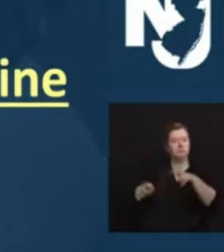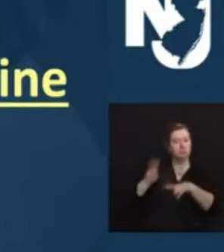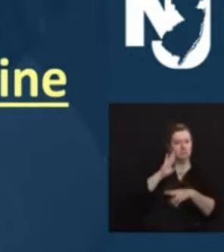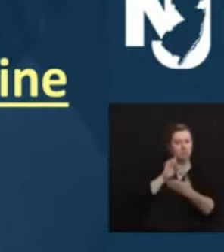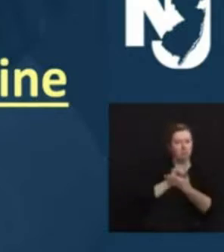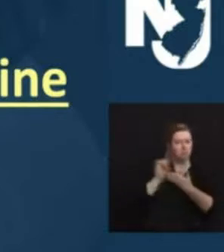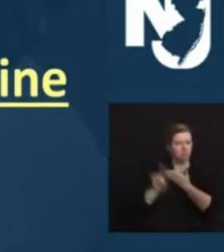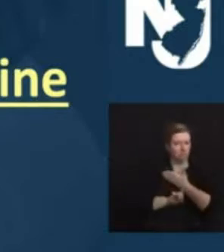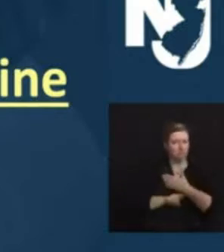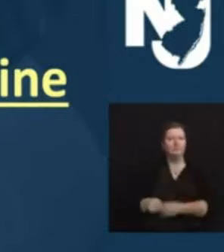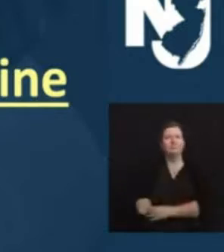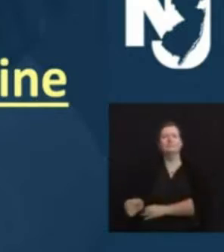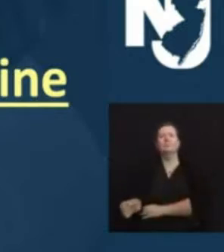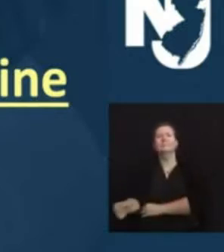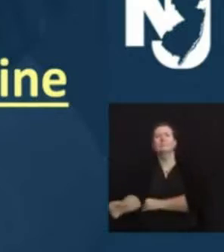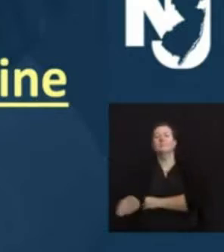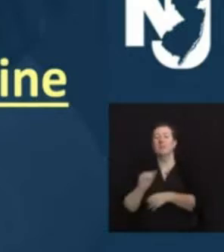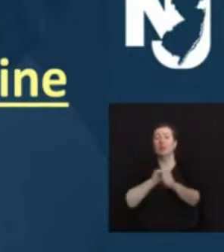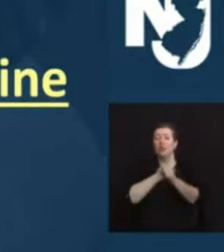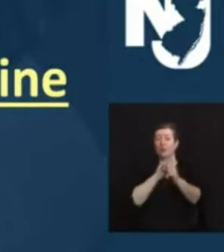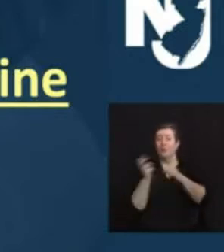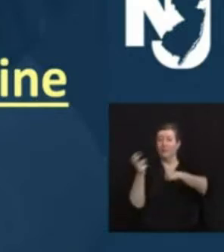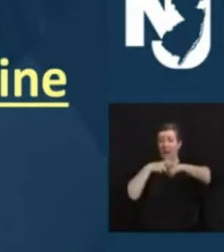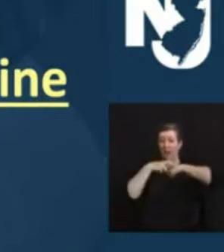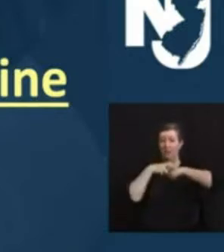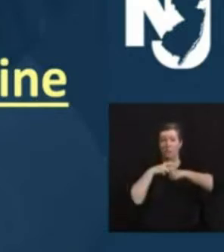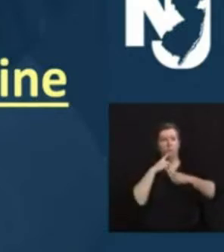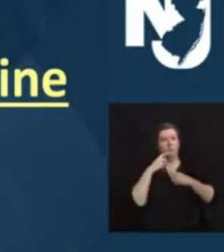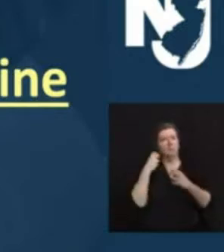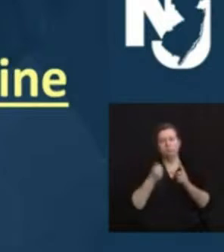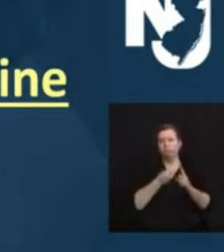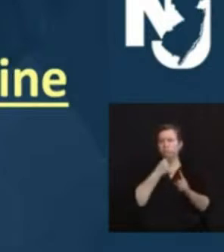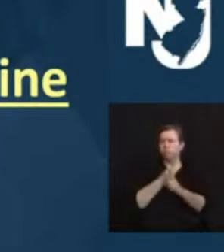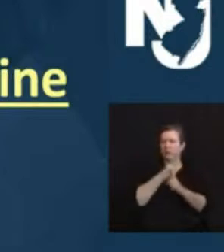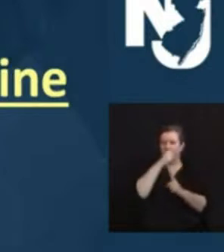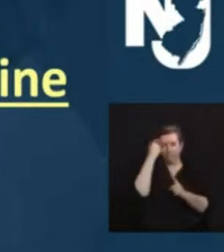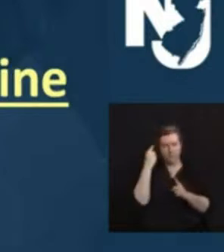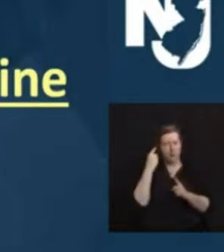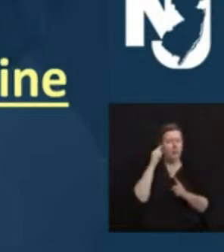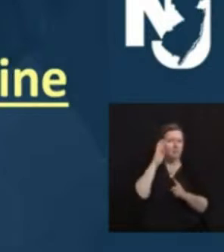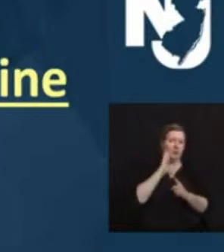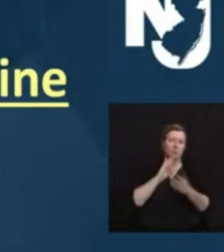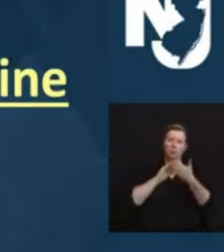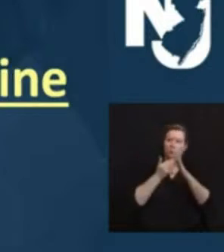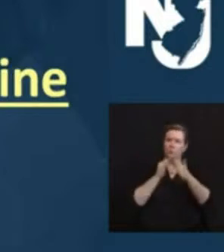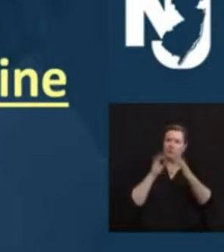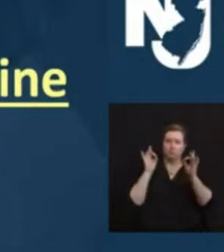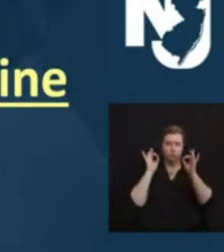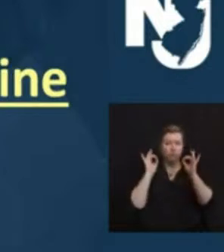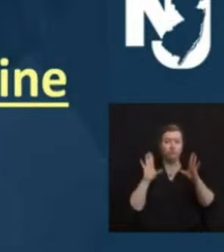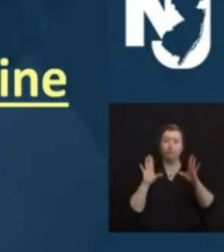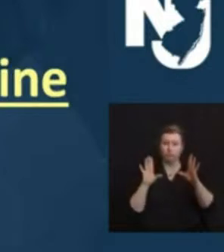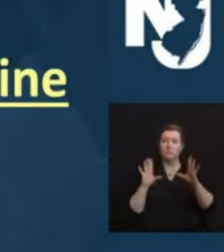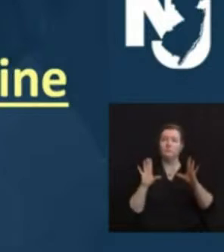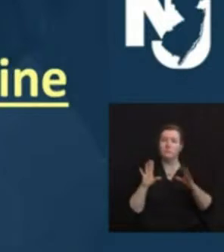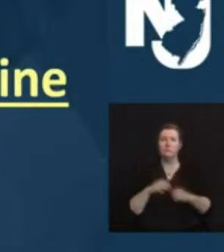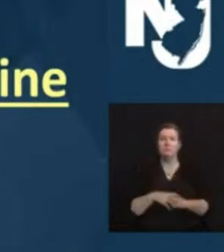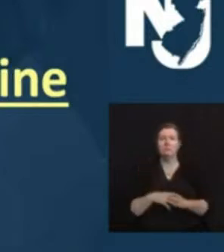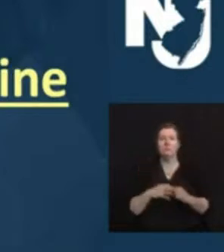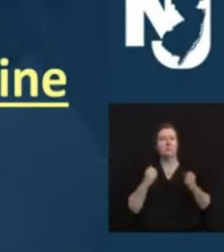had an outsized impact on our Black and brown communities and in communities that have been historically